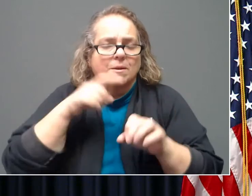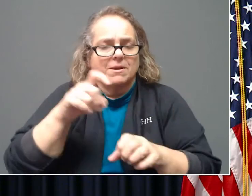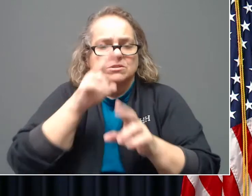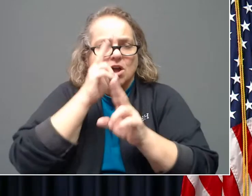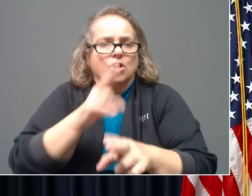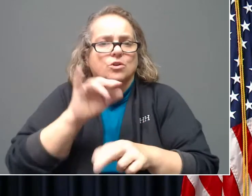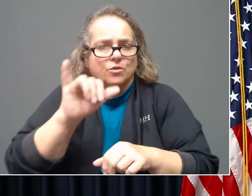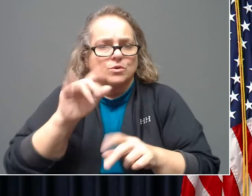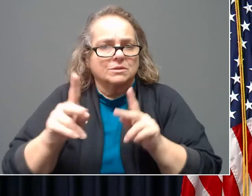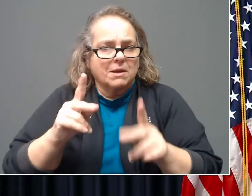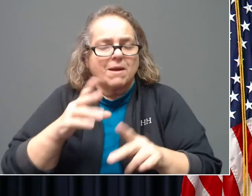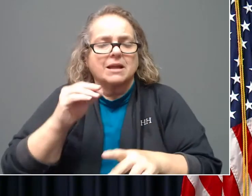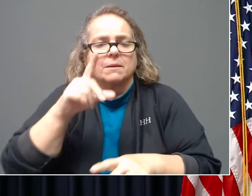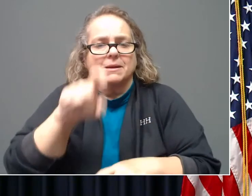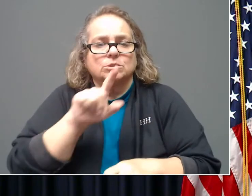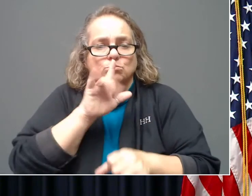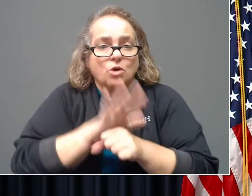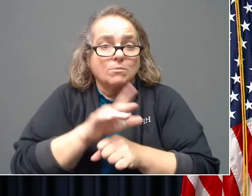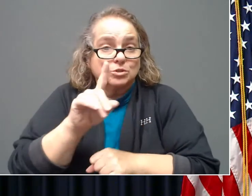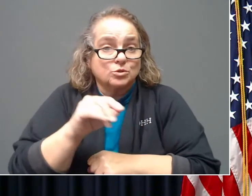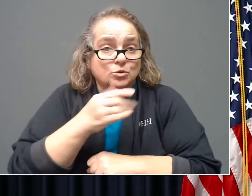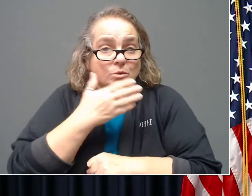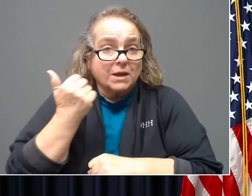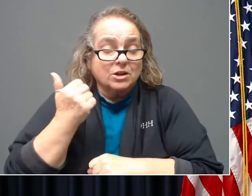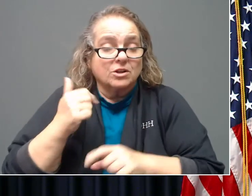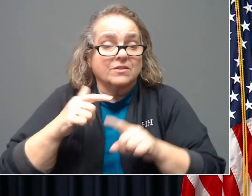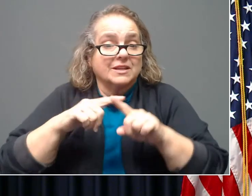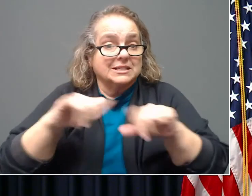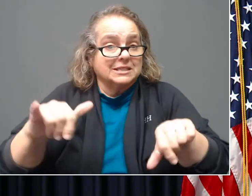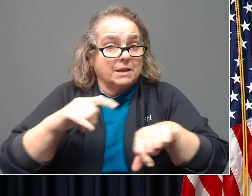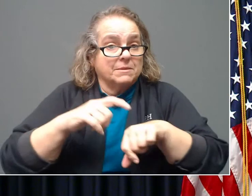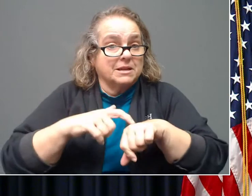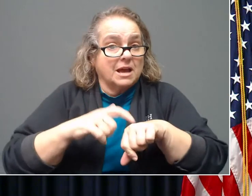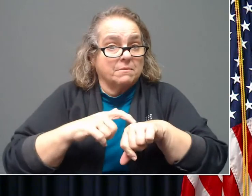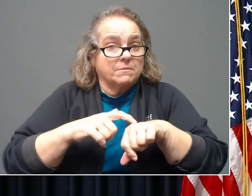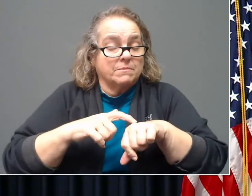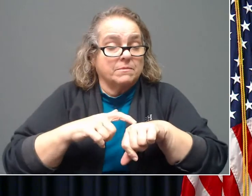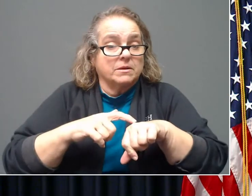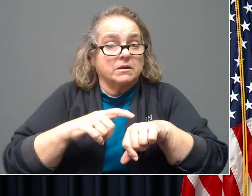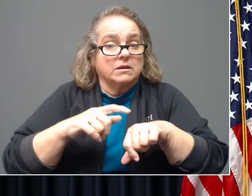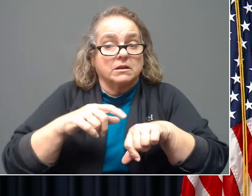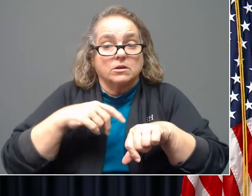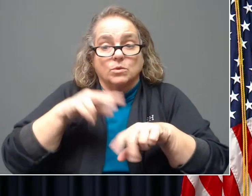must promise to do better, while at the same time, as we look at brighter days